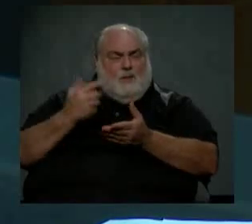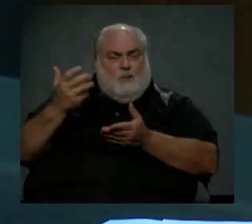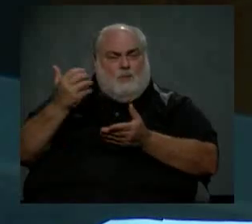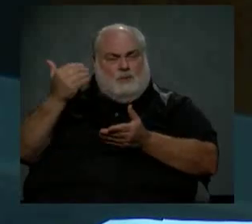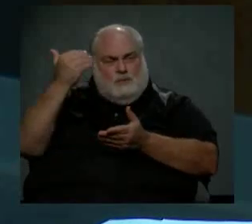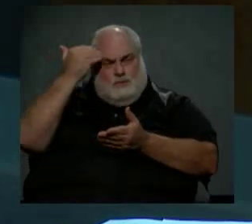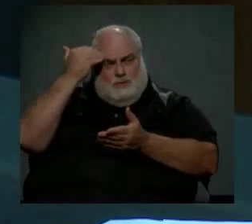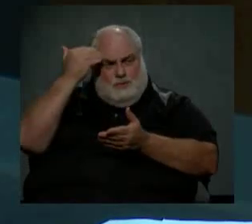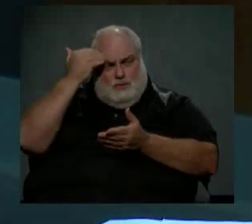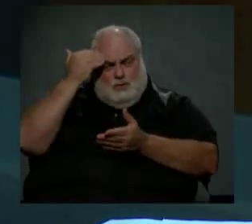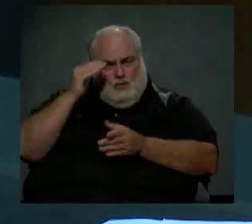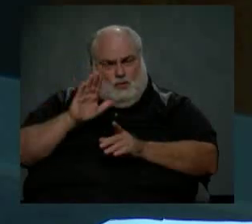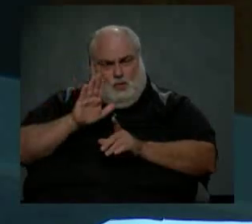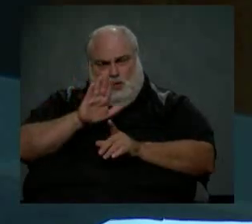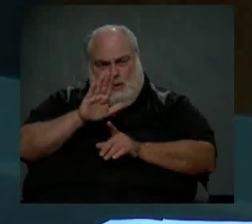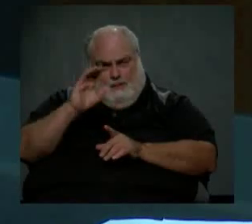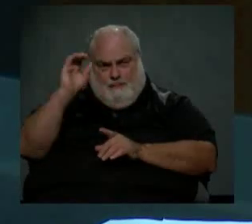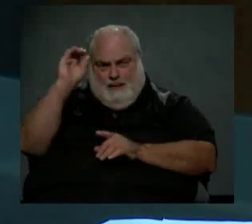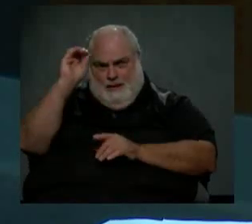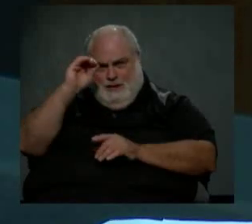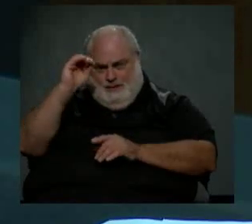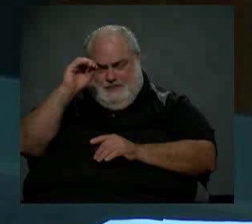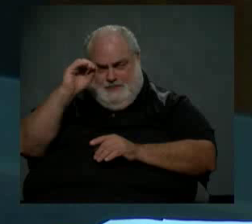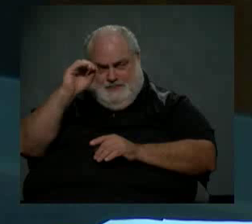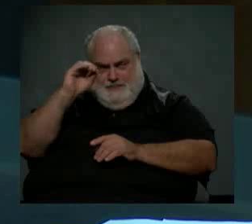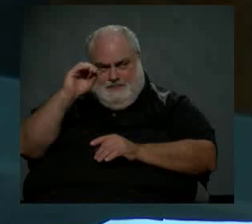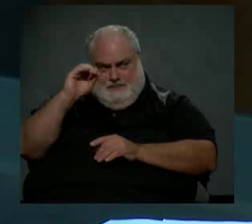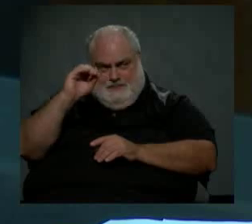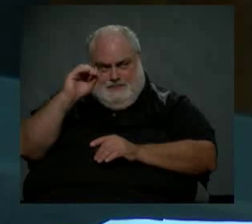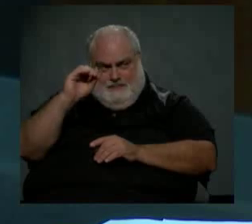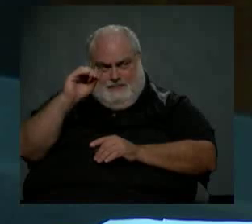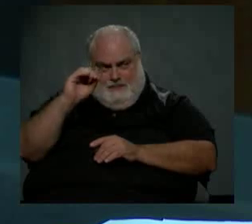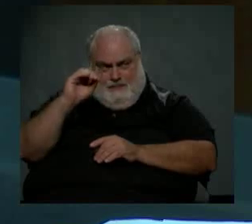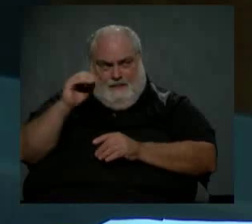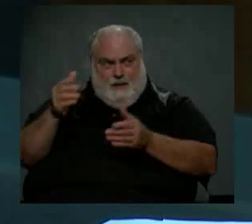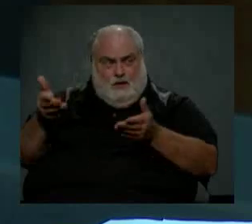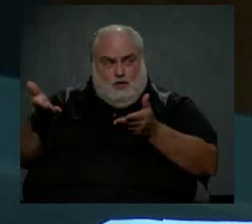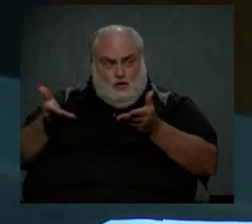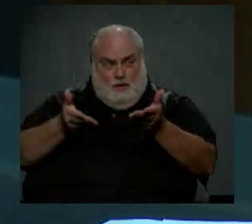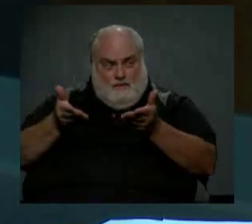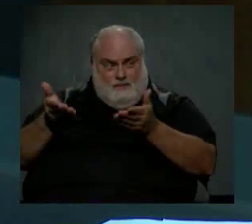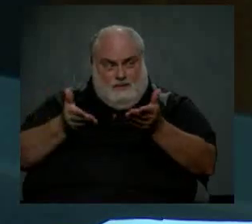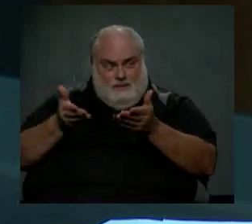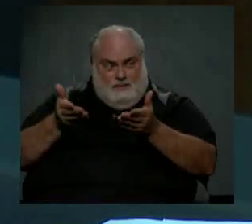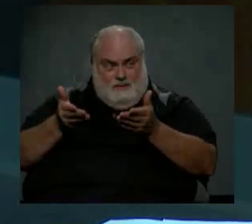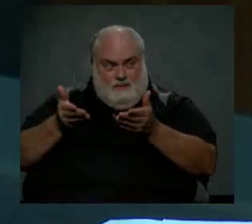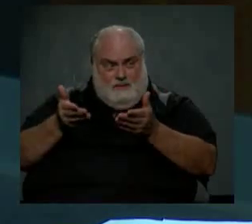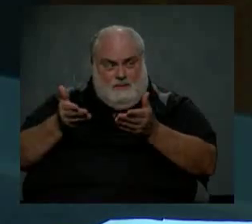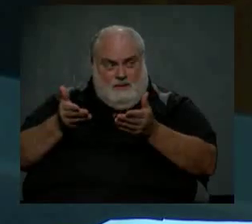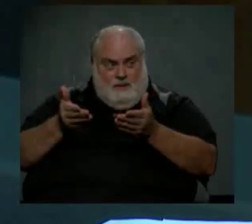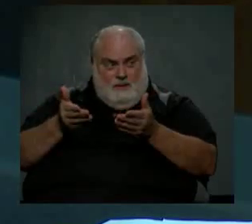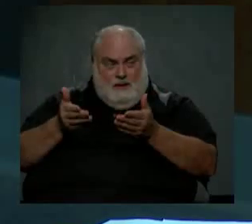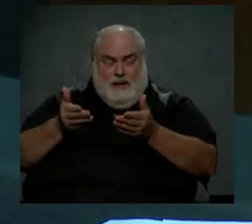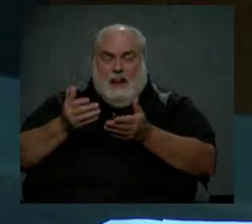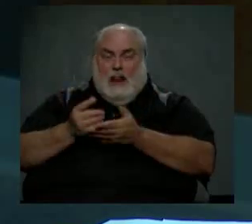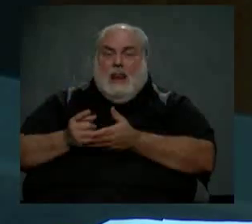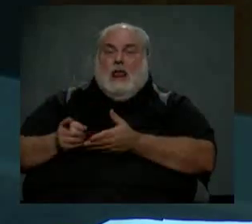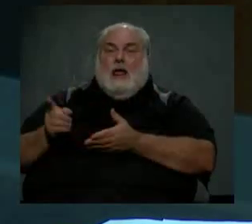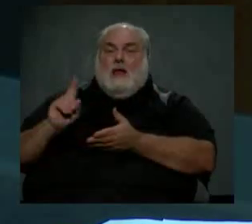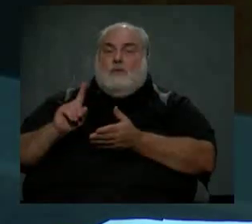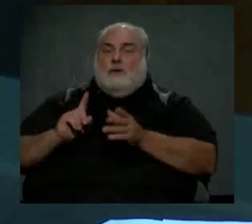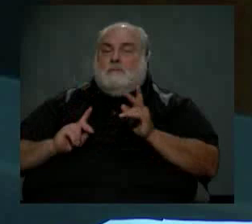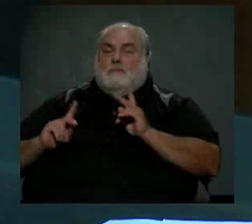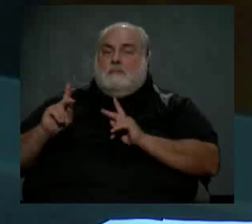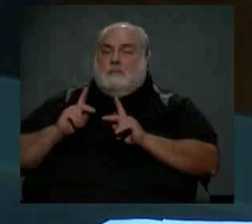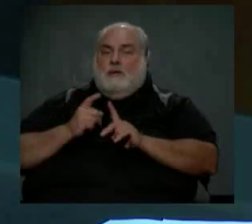to have your opinion of this, of the services and everything. And we had speakers last week from